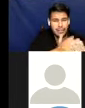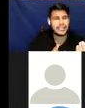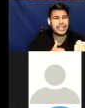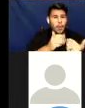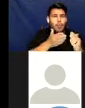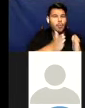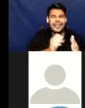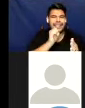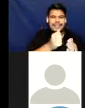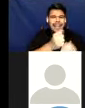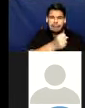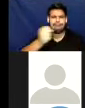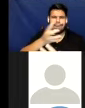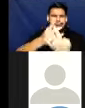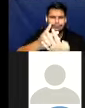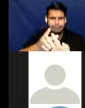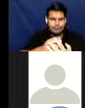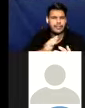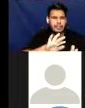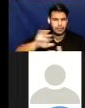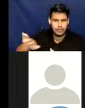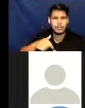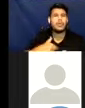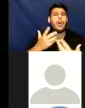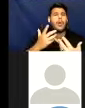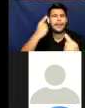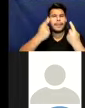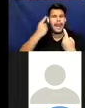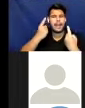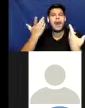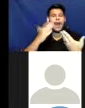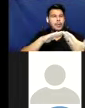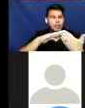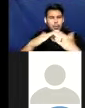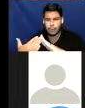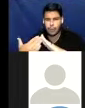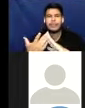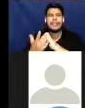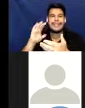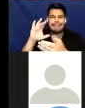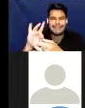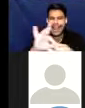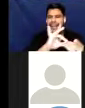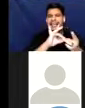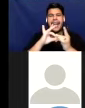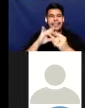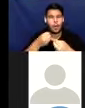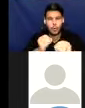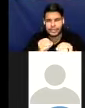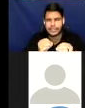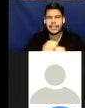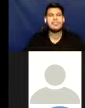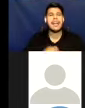are non-carceral. So we've thought about certainly community connected organizations.